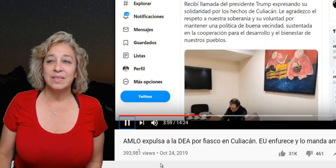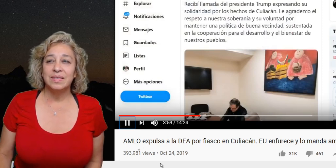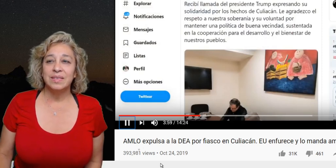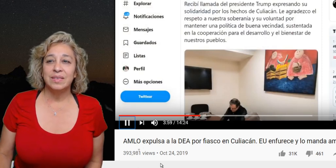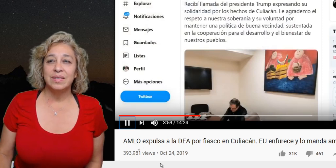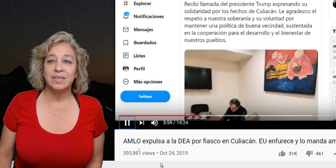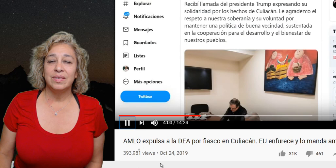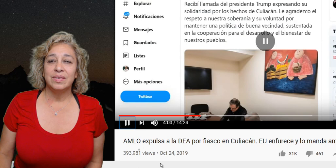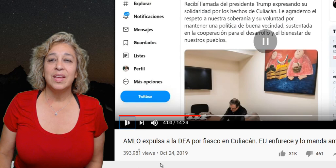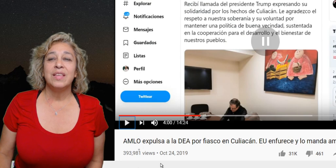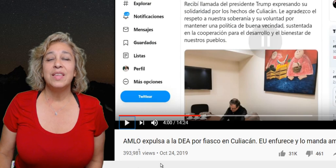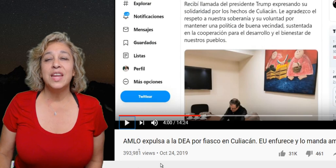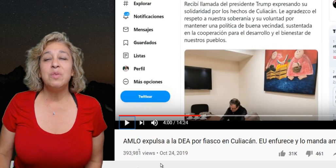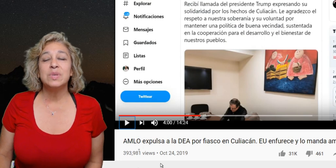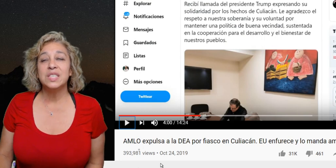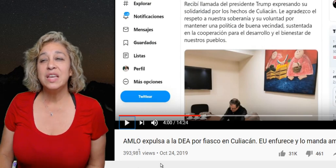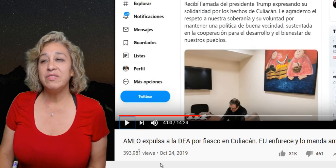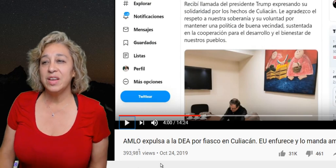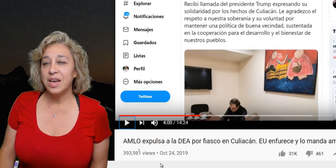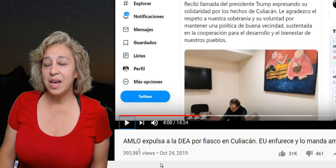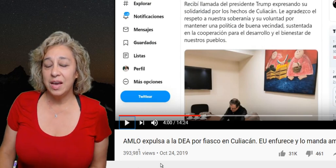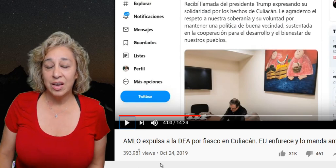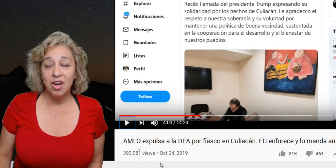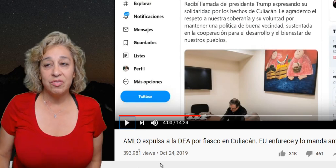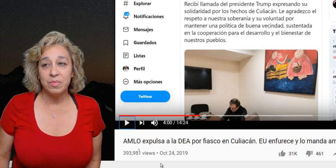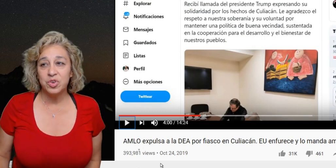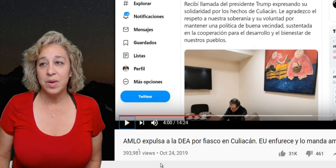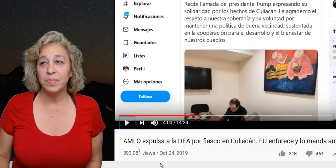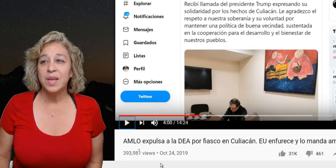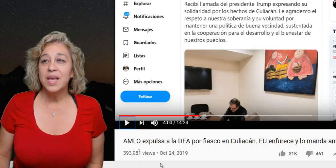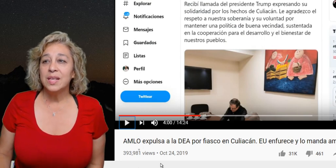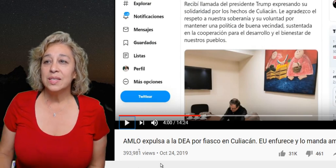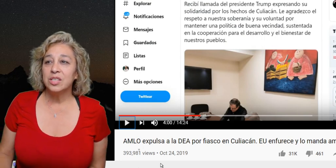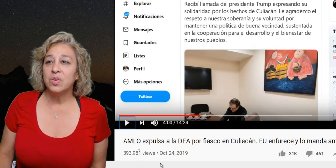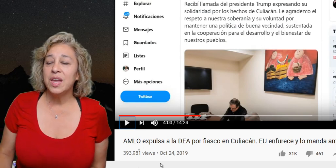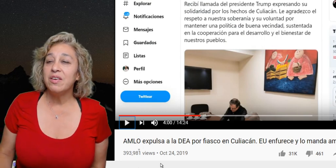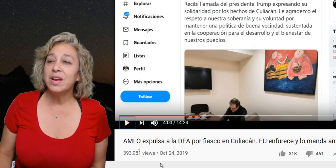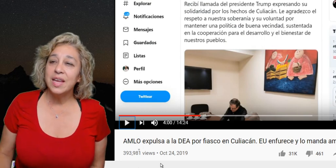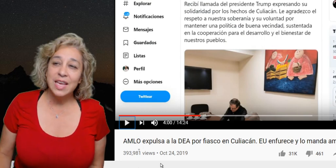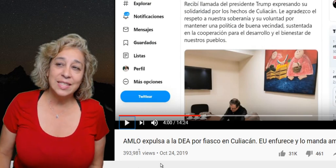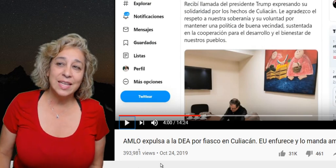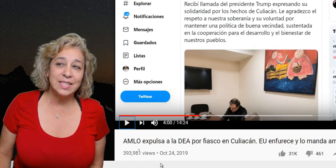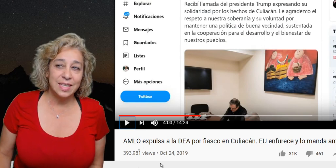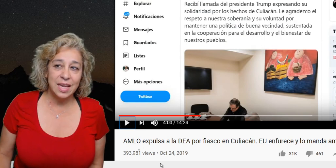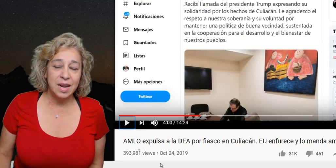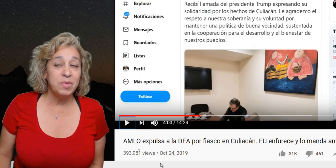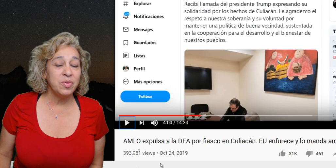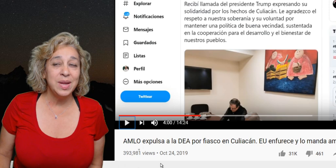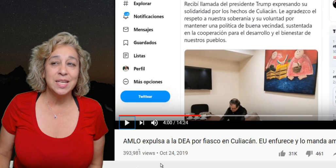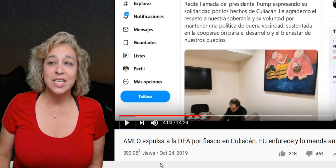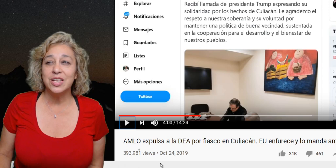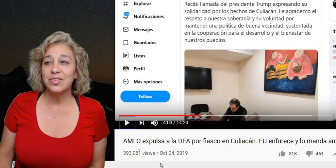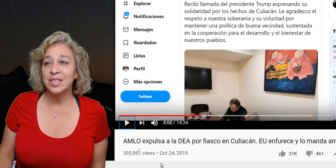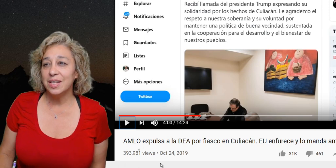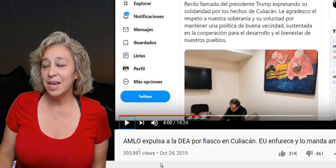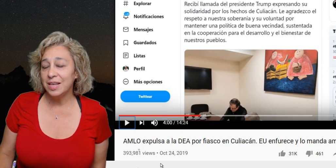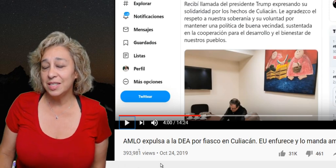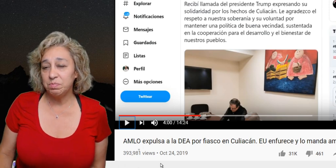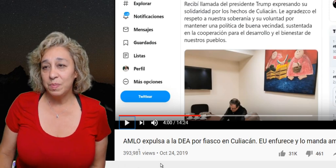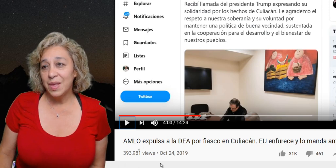una llamada de Trump. That he received a call from Trump. So here he says, and I'm going to read it to you